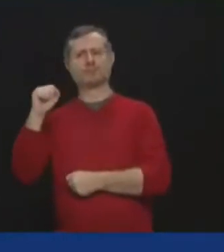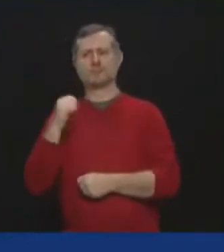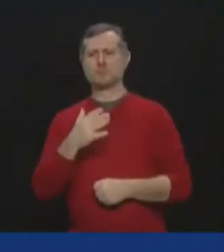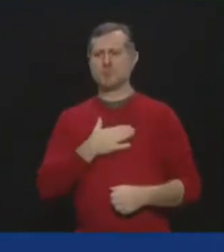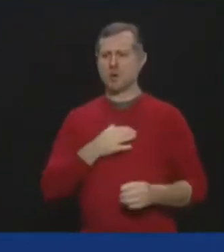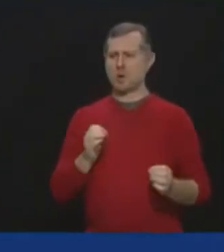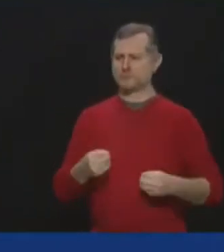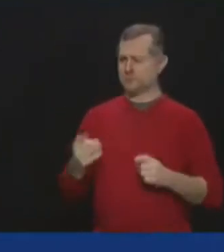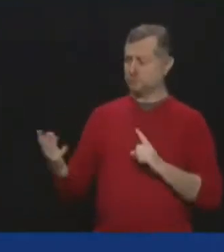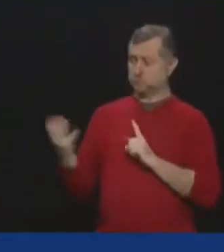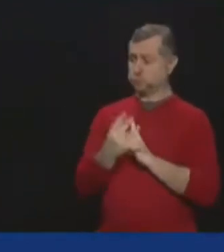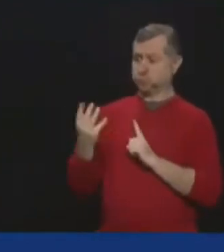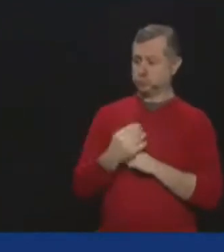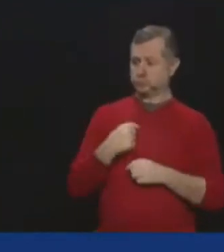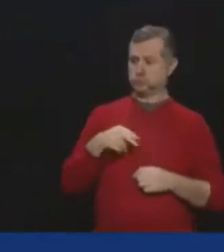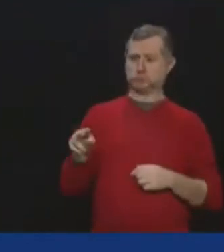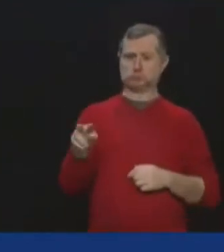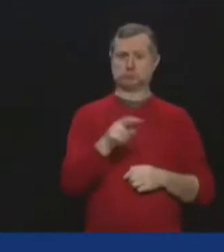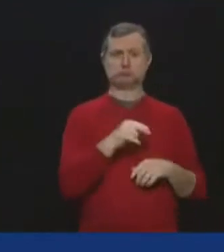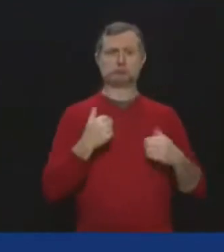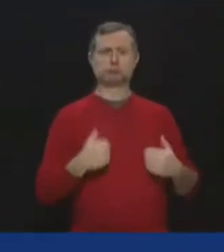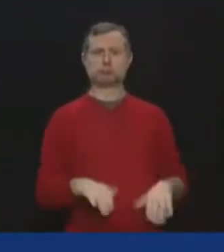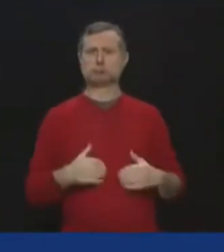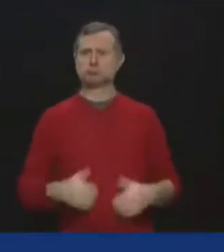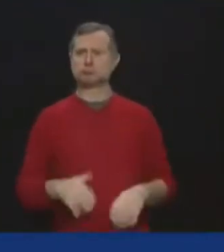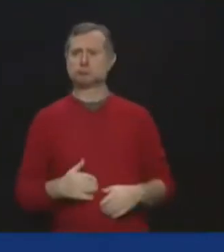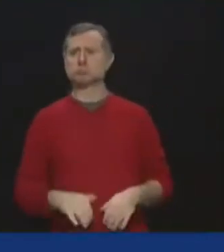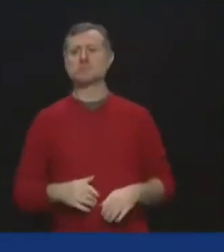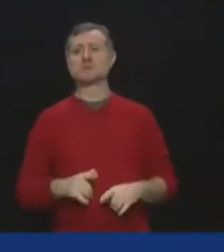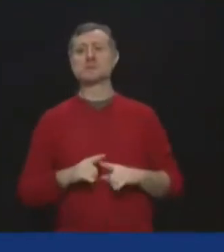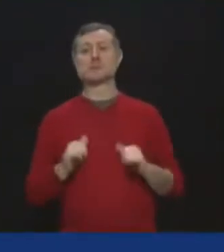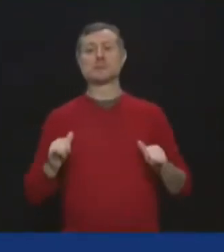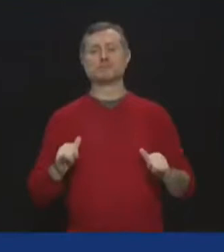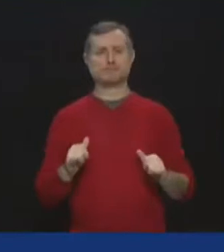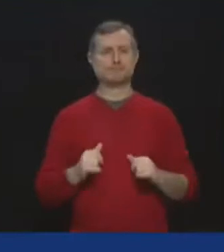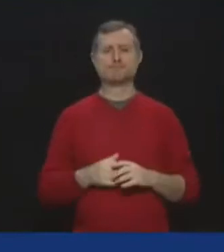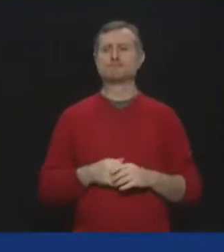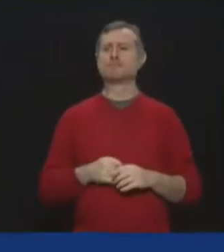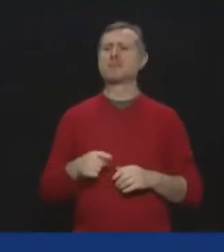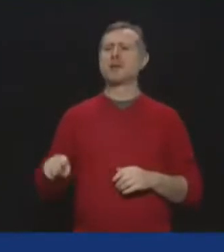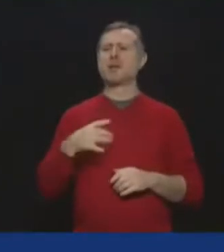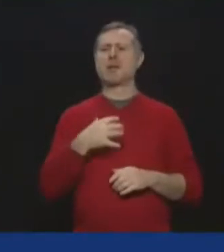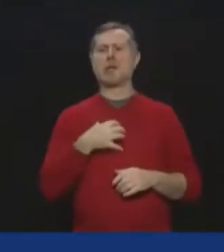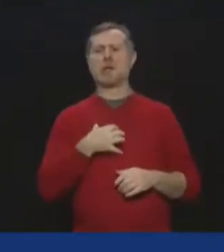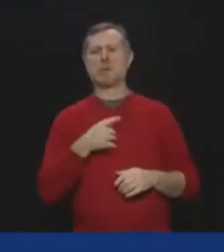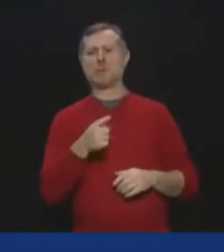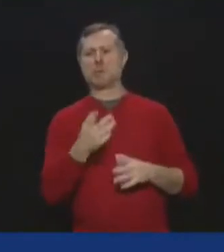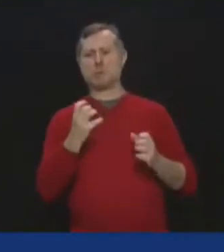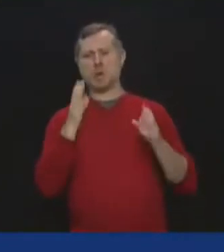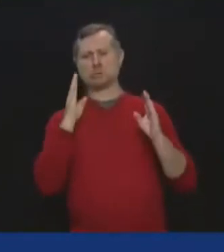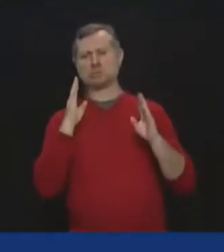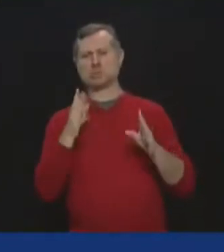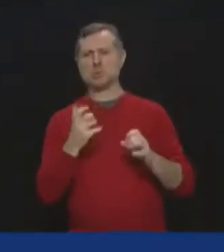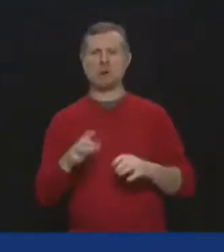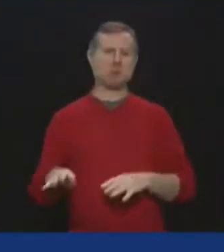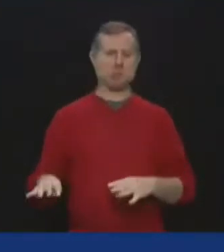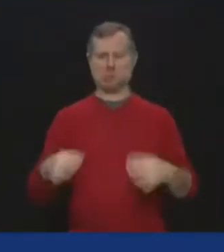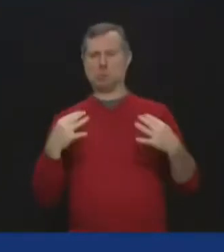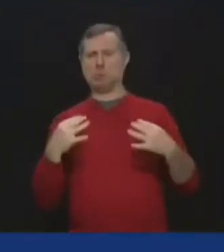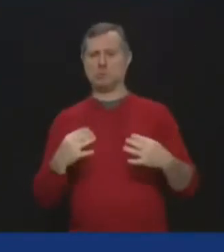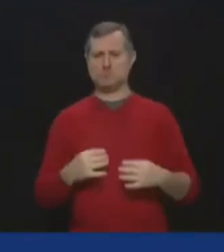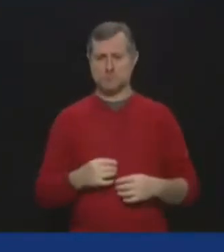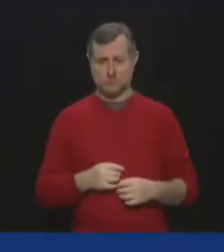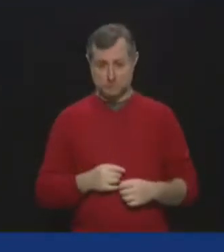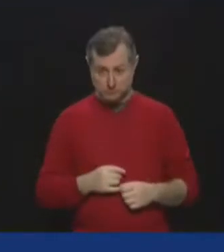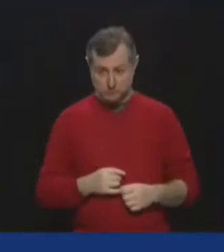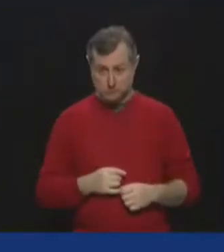And in the background, not only was I seeking attention needlessly, but the